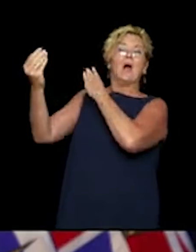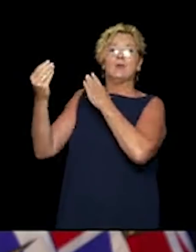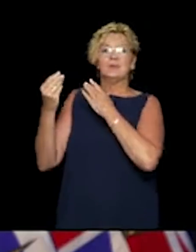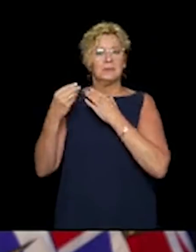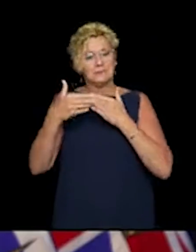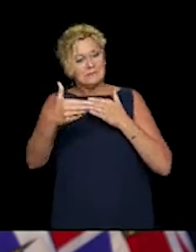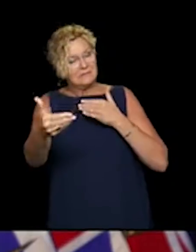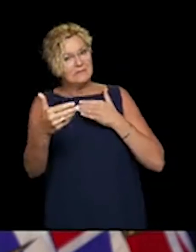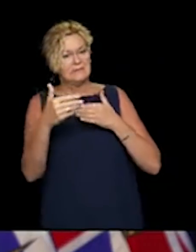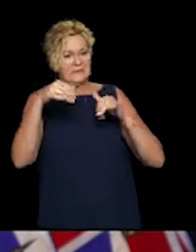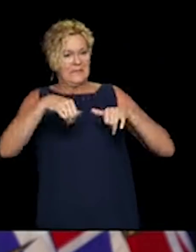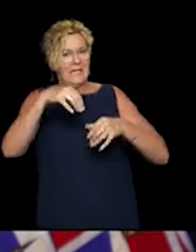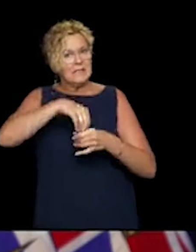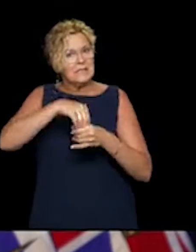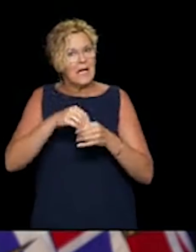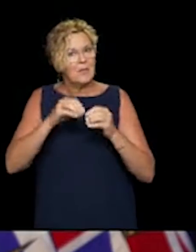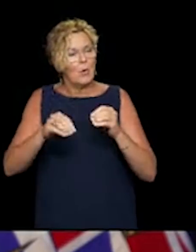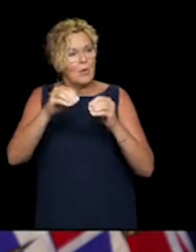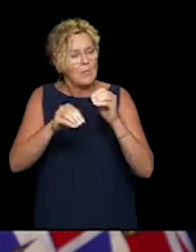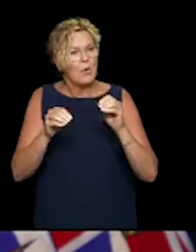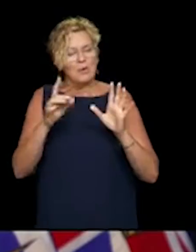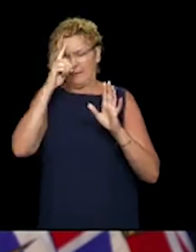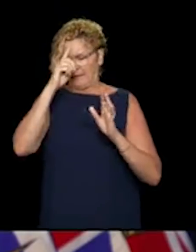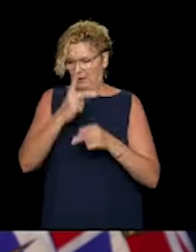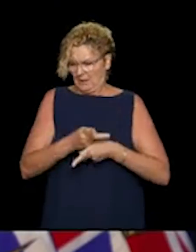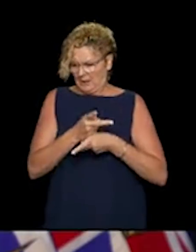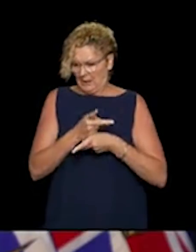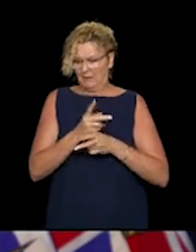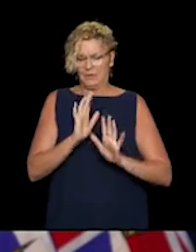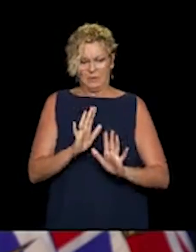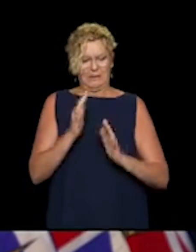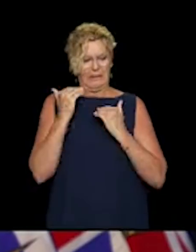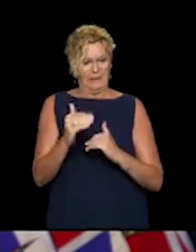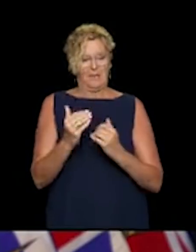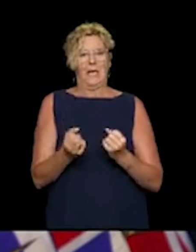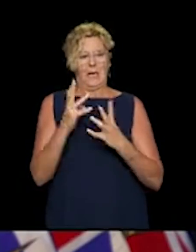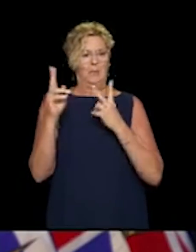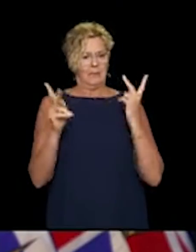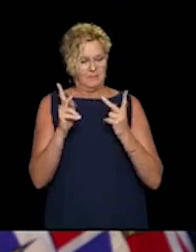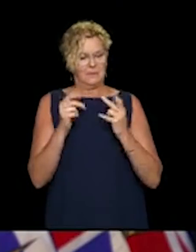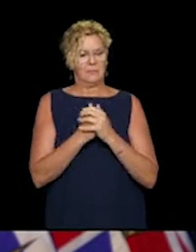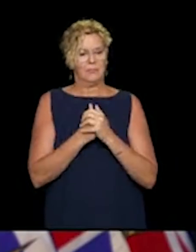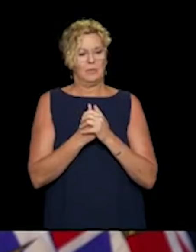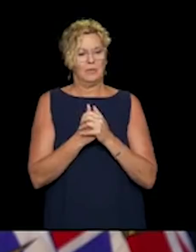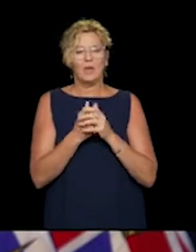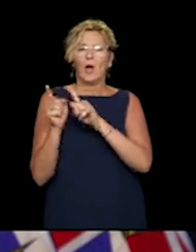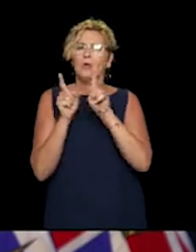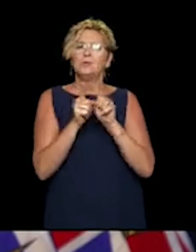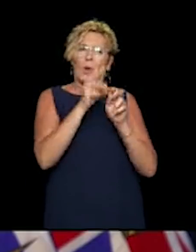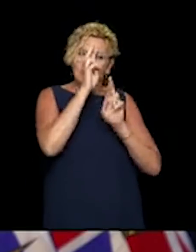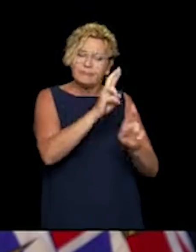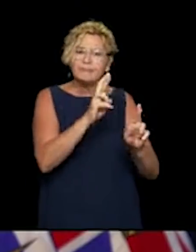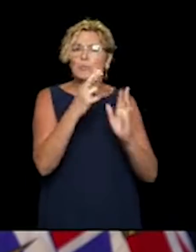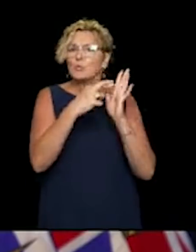about the restrictions that we have in place, for example, at restaurants, where small numbers, 6, for example, or the